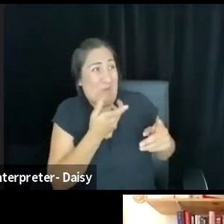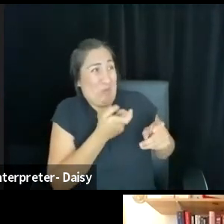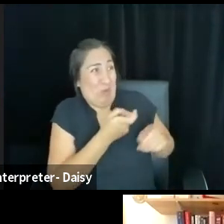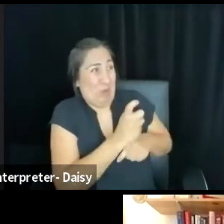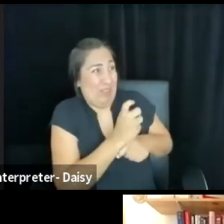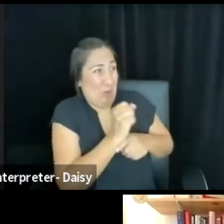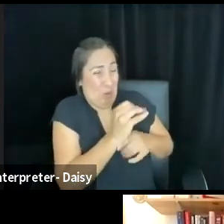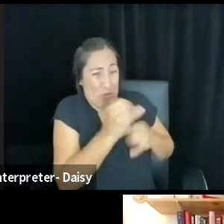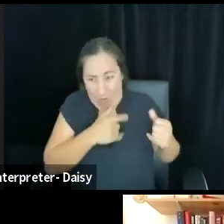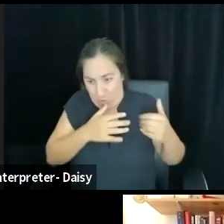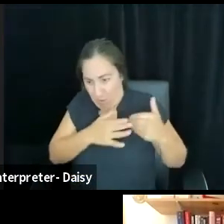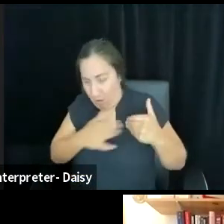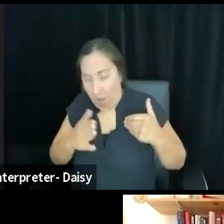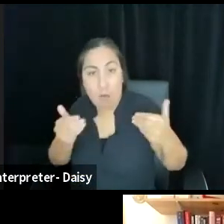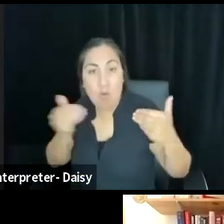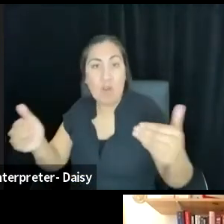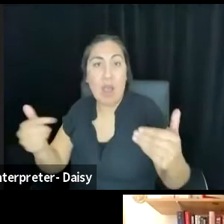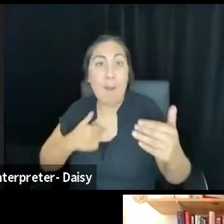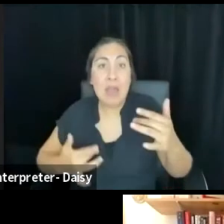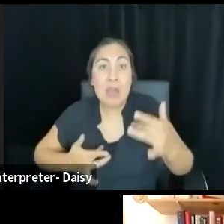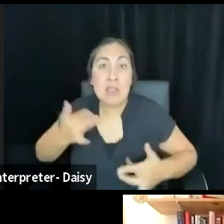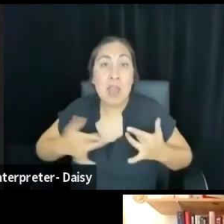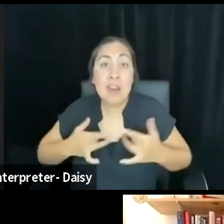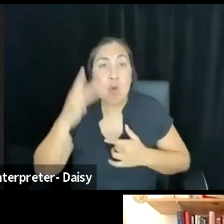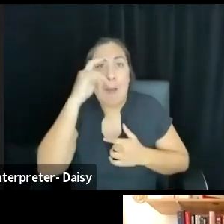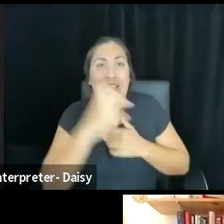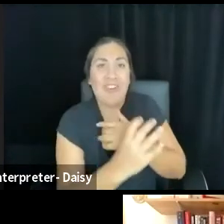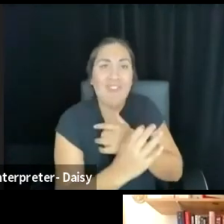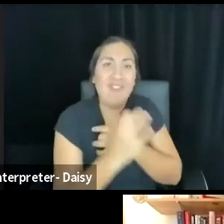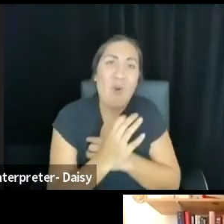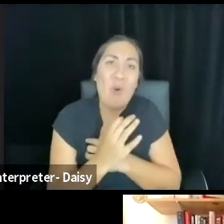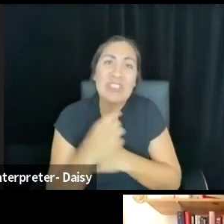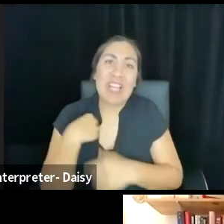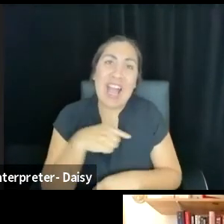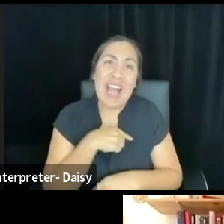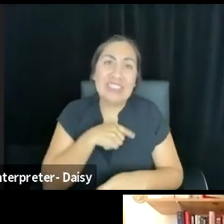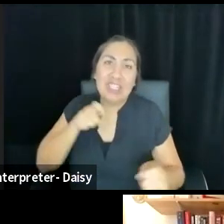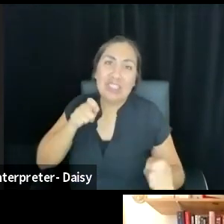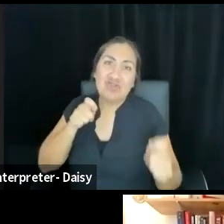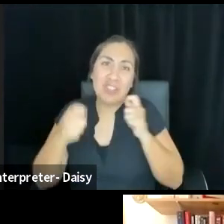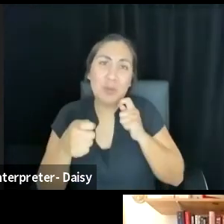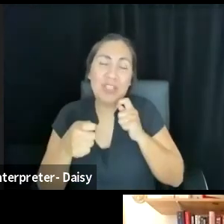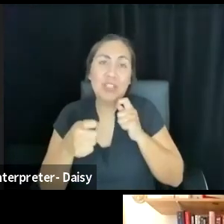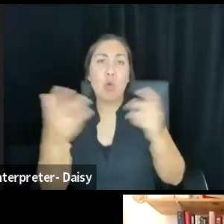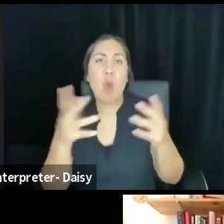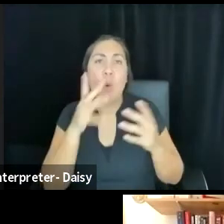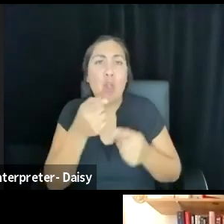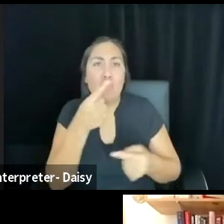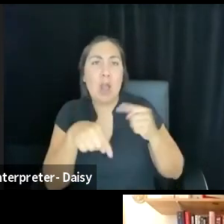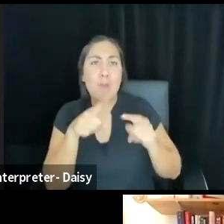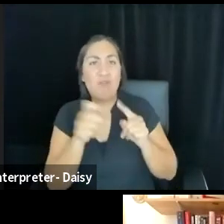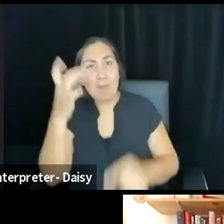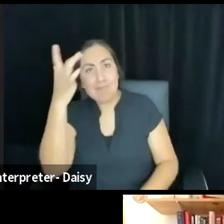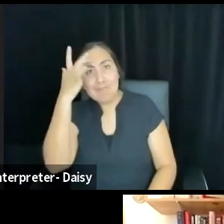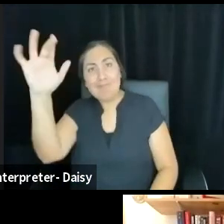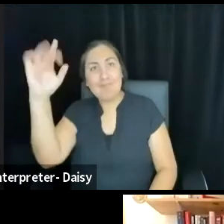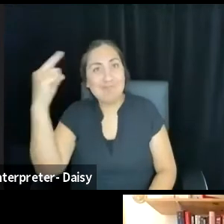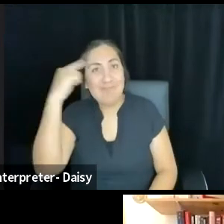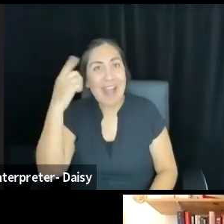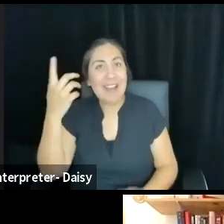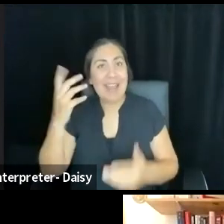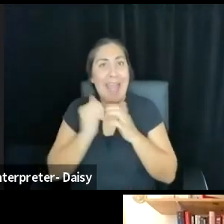transformation in this moment, and what will come from the brilliant minds who are leading our